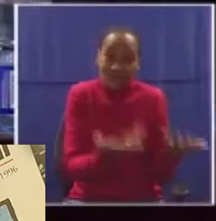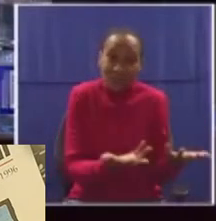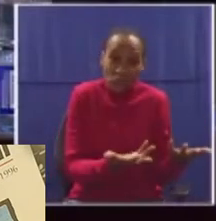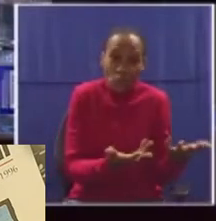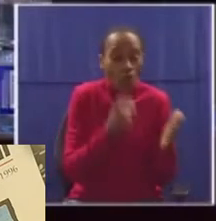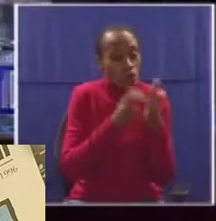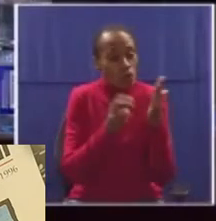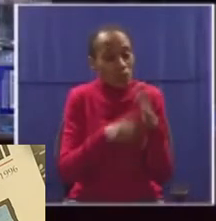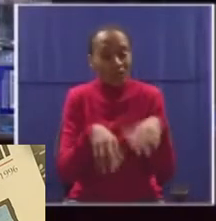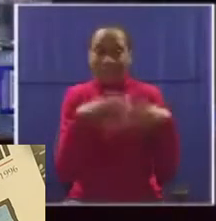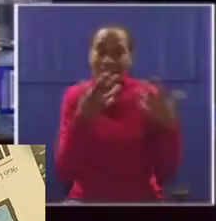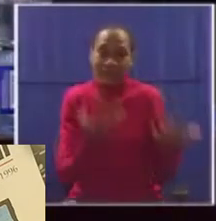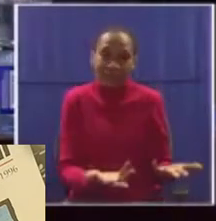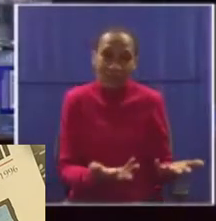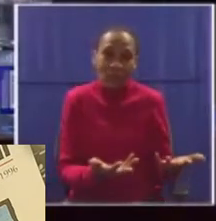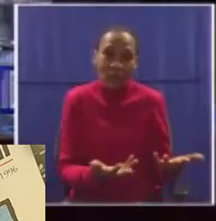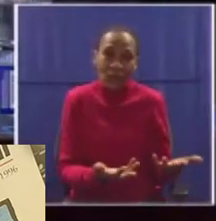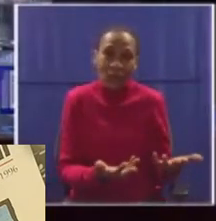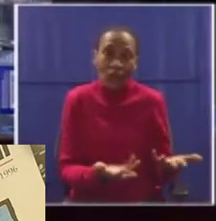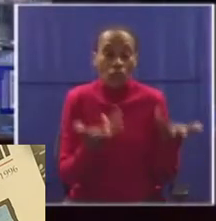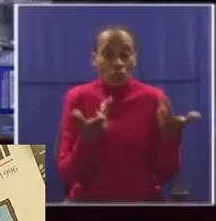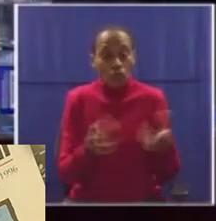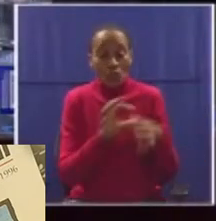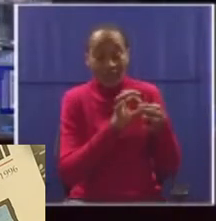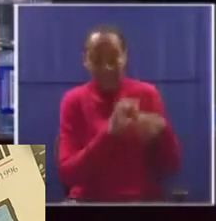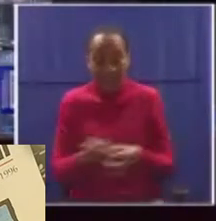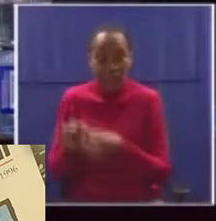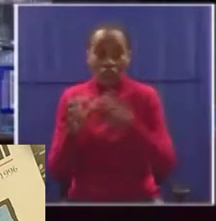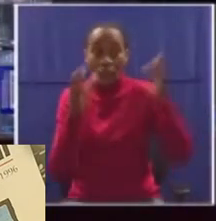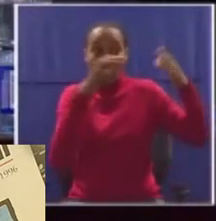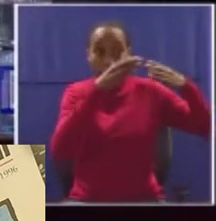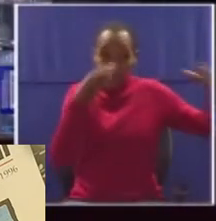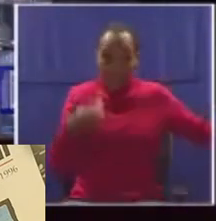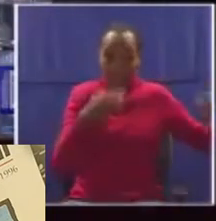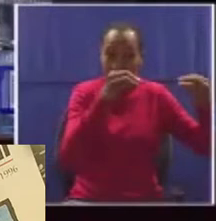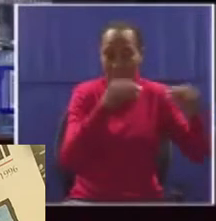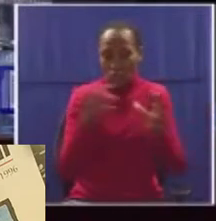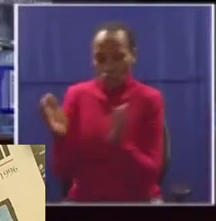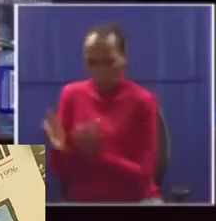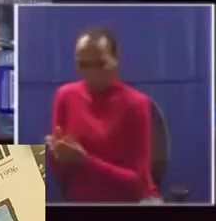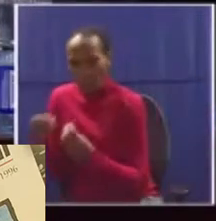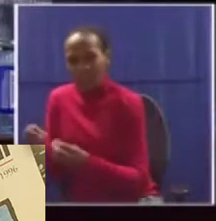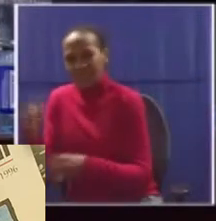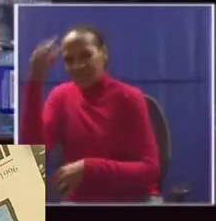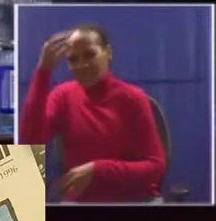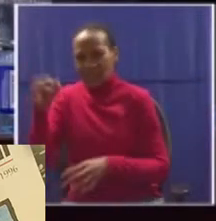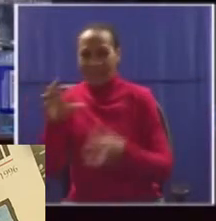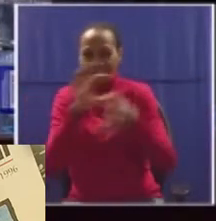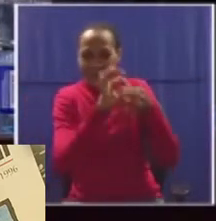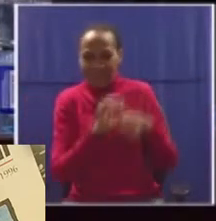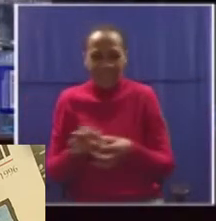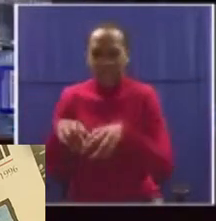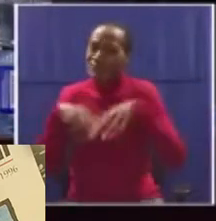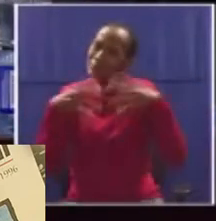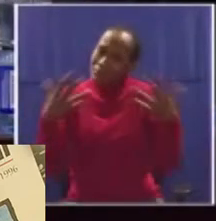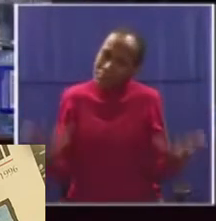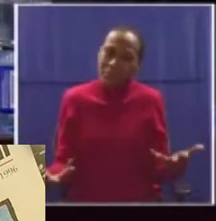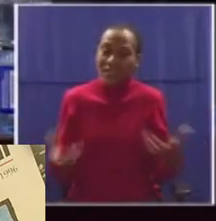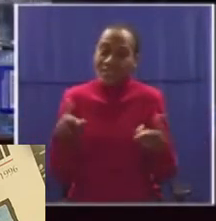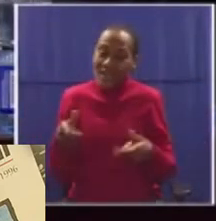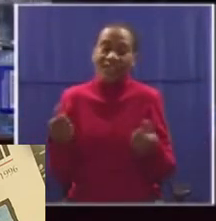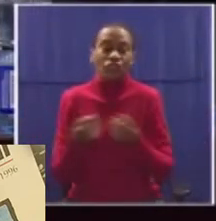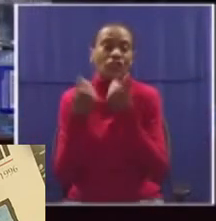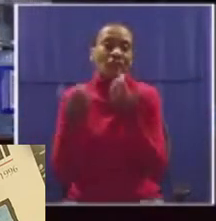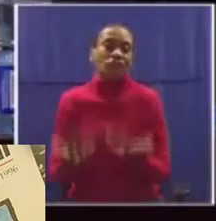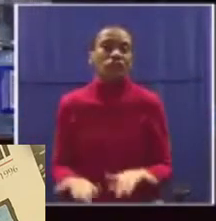regulation the relationship between big business small business and government red type poses a